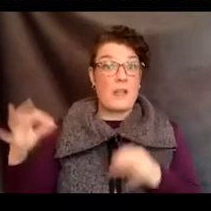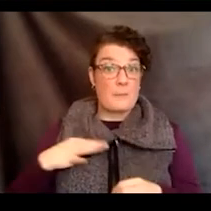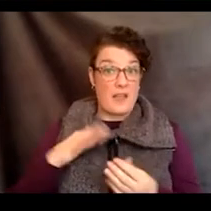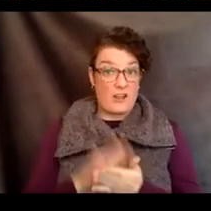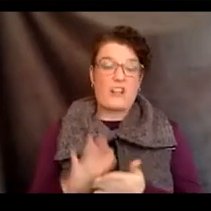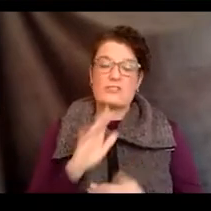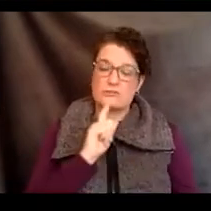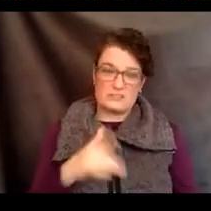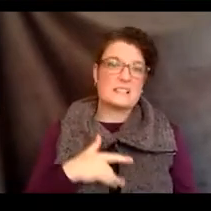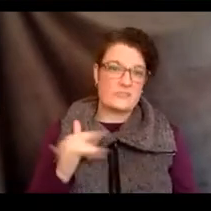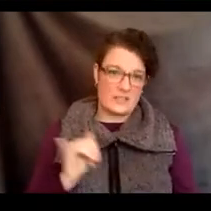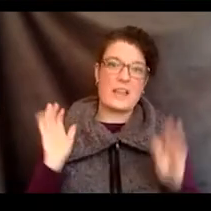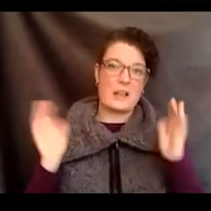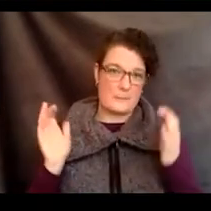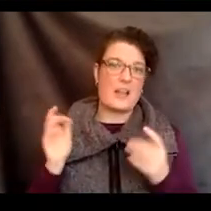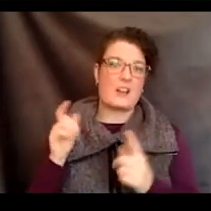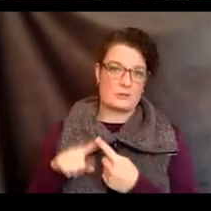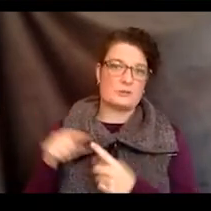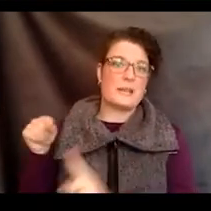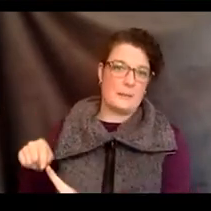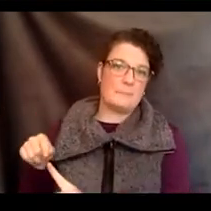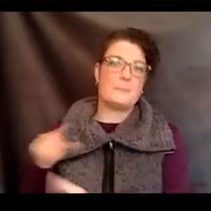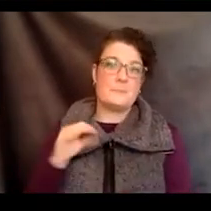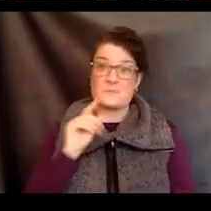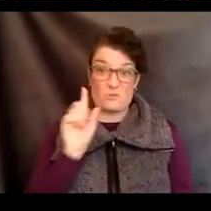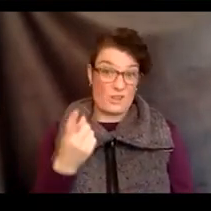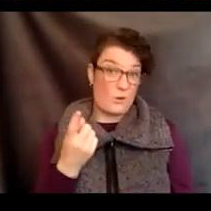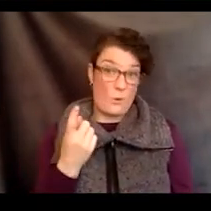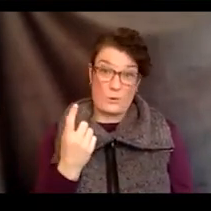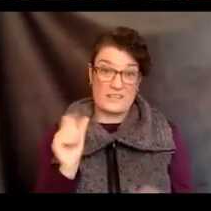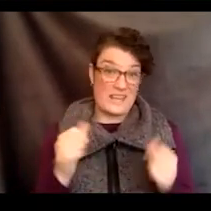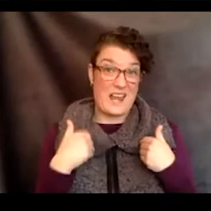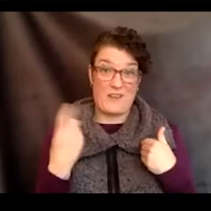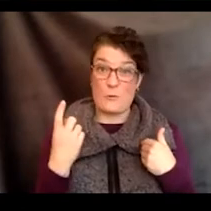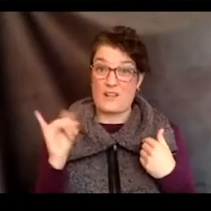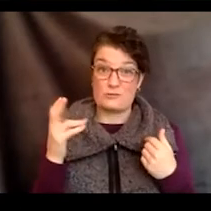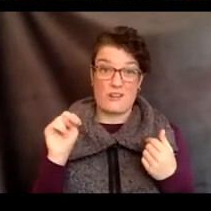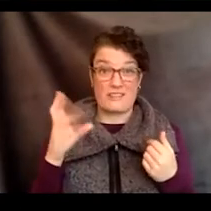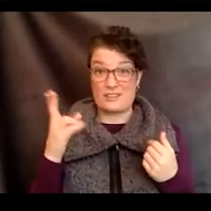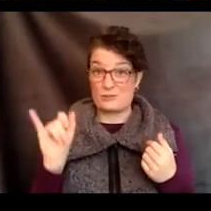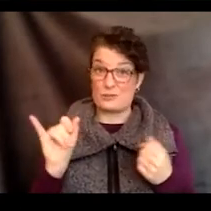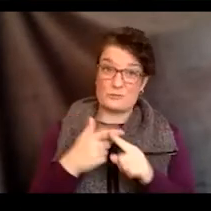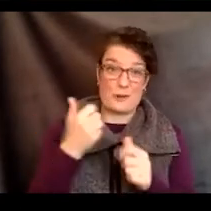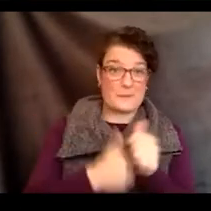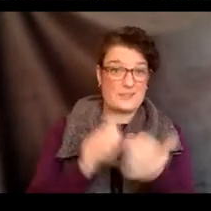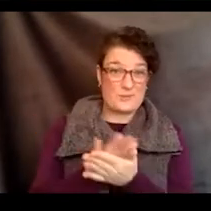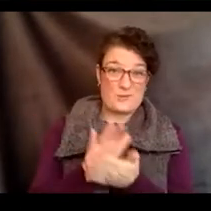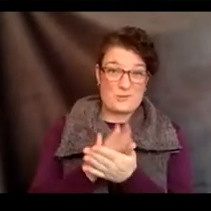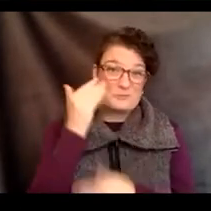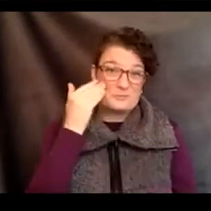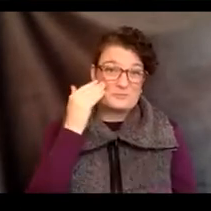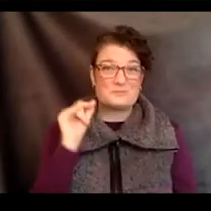feel like they're being compared to Jonathan Chu. And there's only going to be one Jonathan Chu that the colleges accept from your school. And I think that is